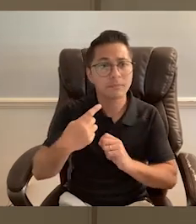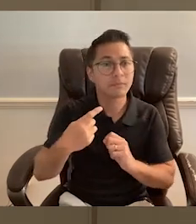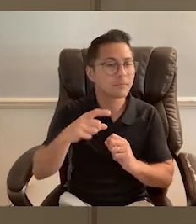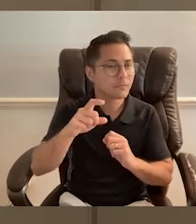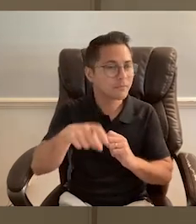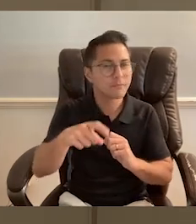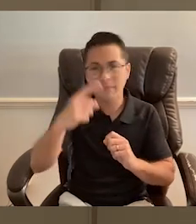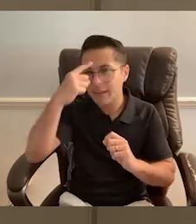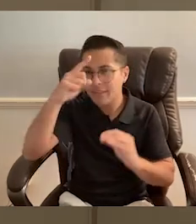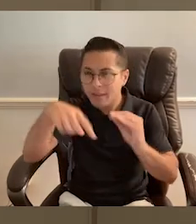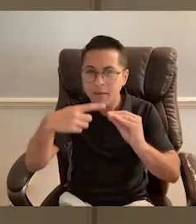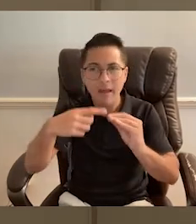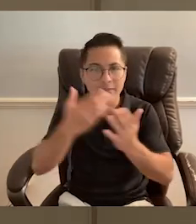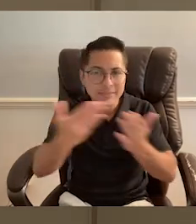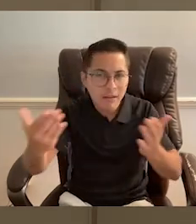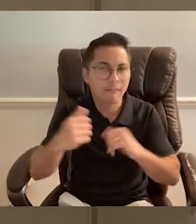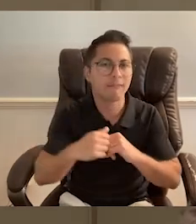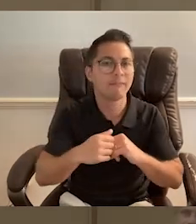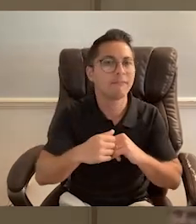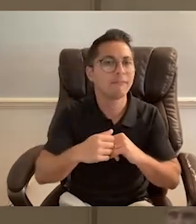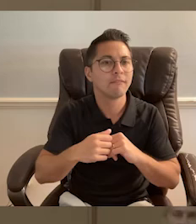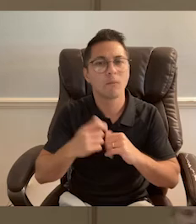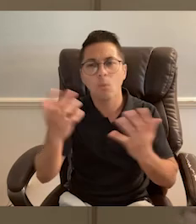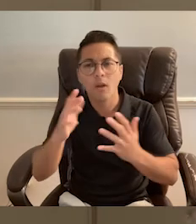those situations. We have put some side view cameras.